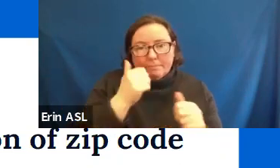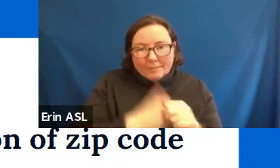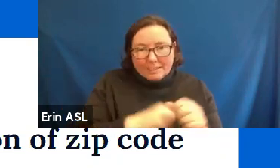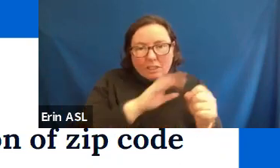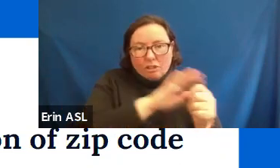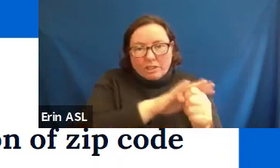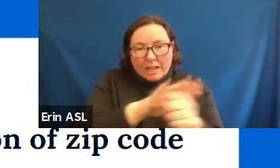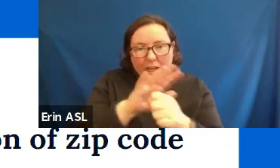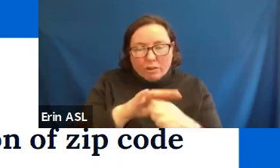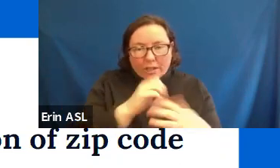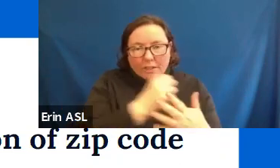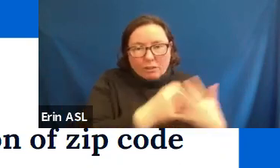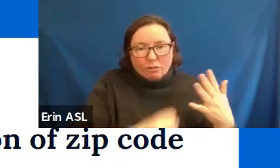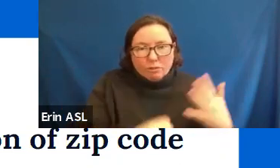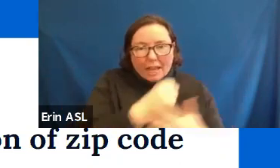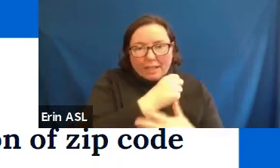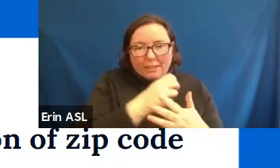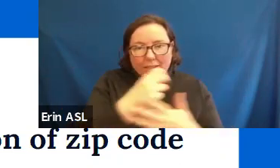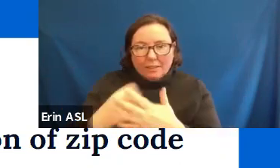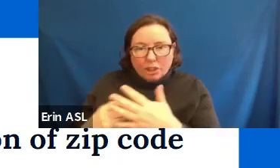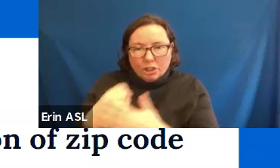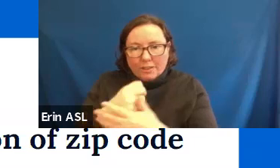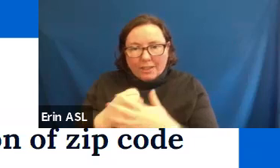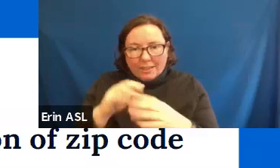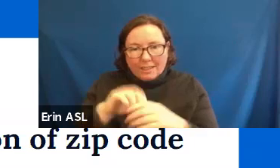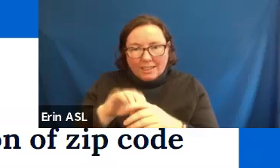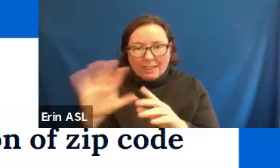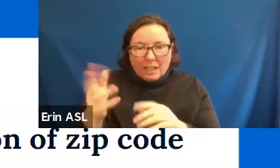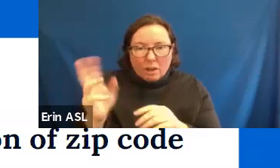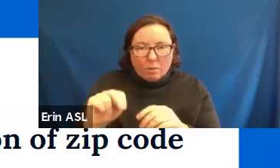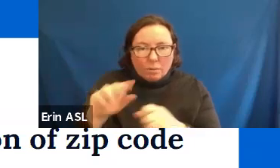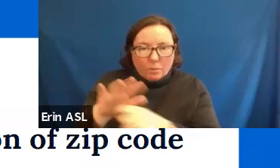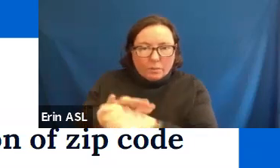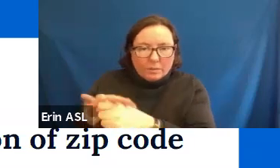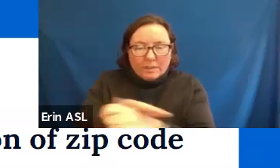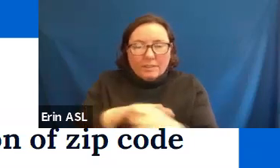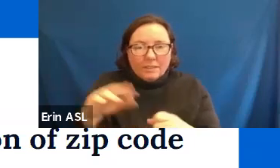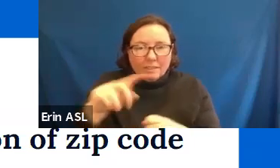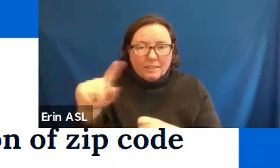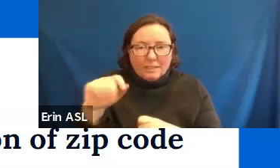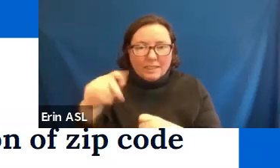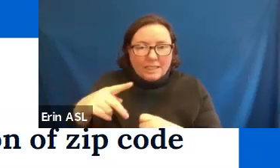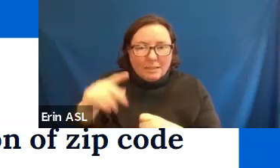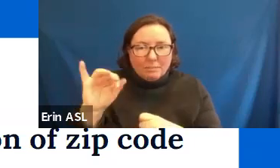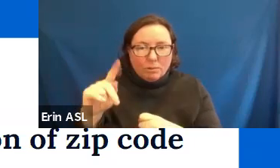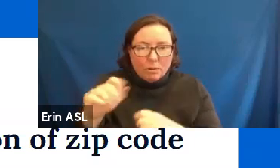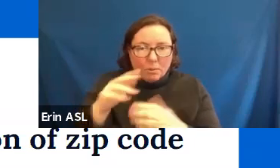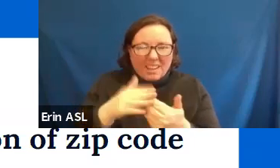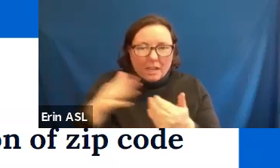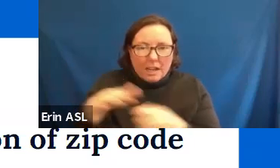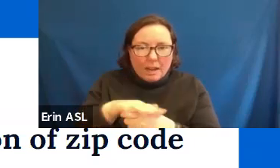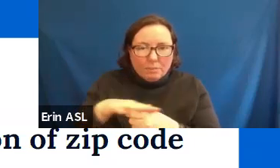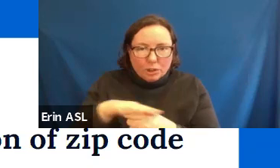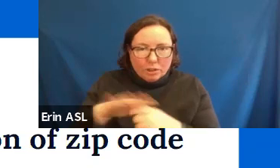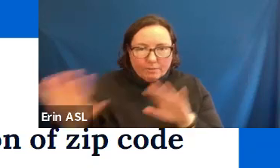of put into their respective zip codes, neighborhoods,